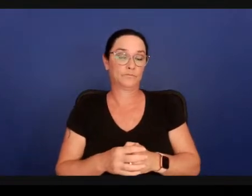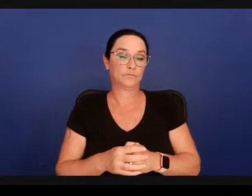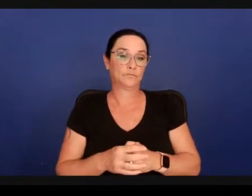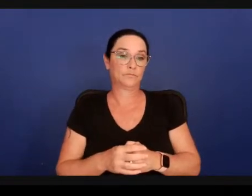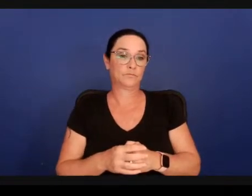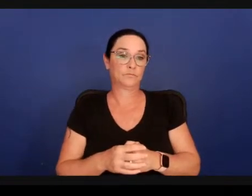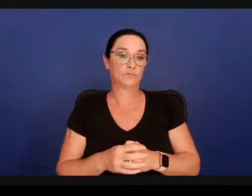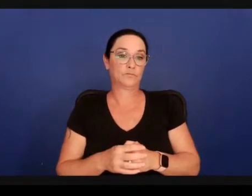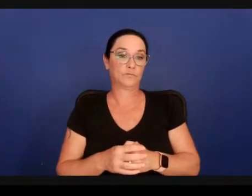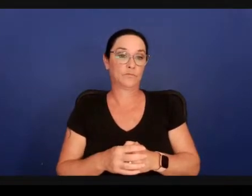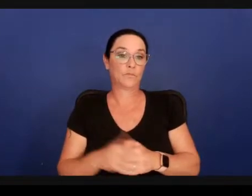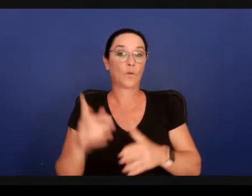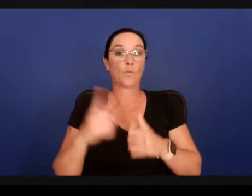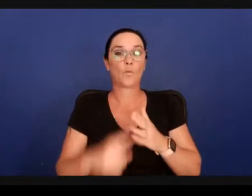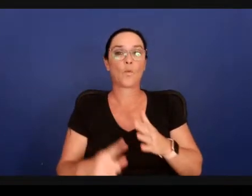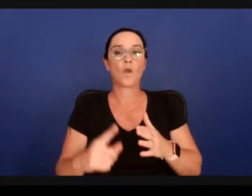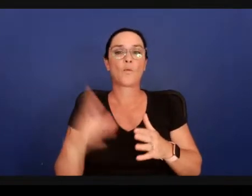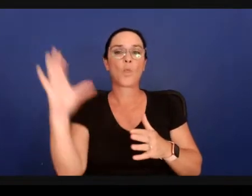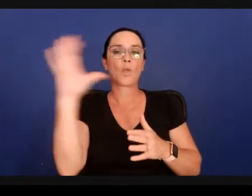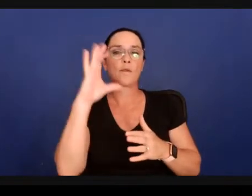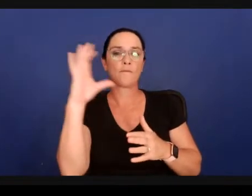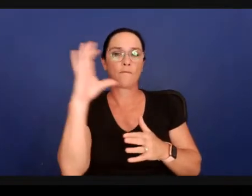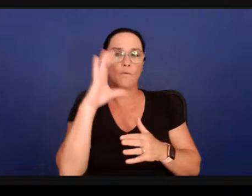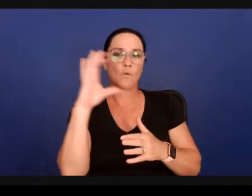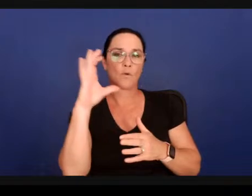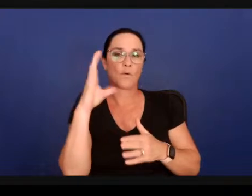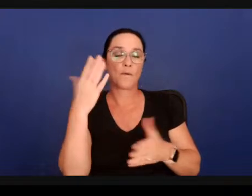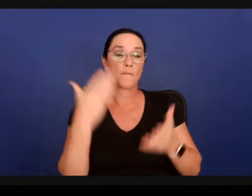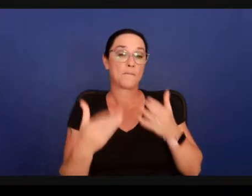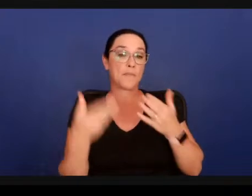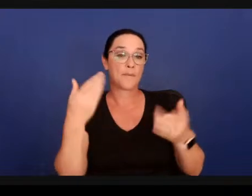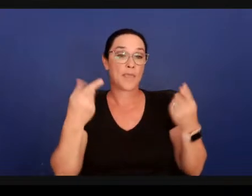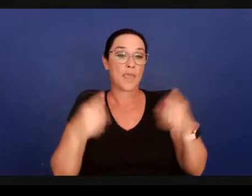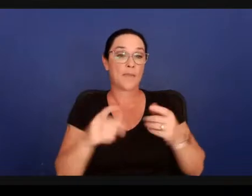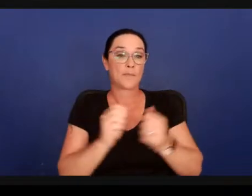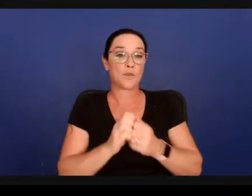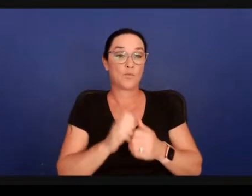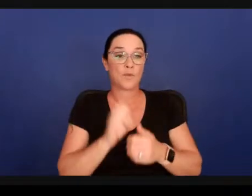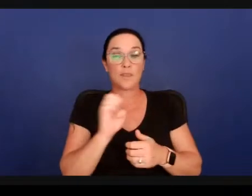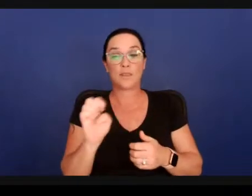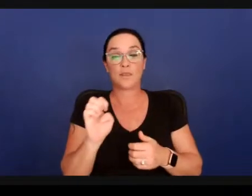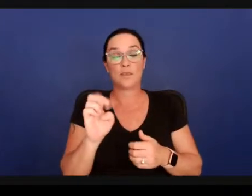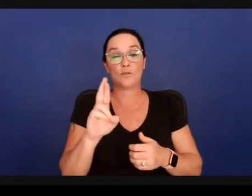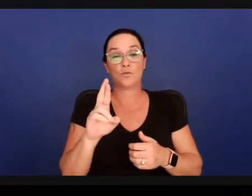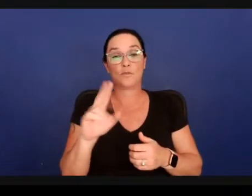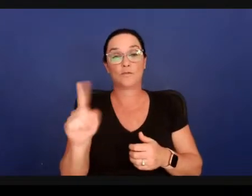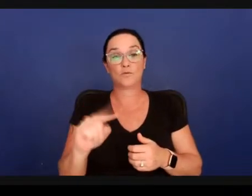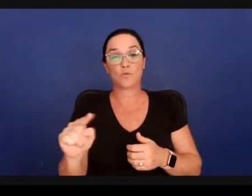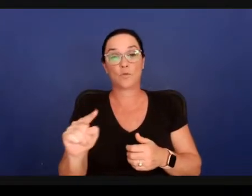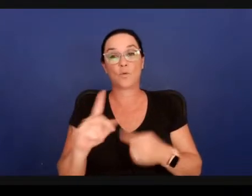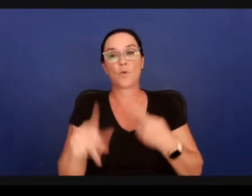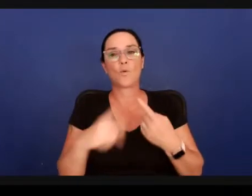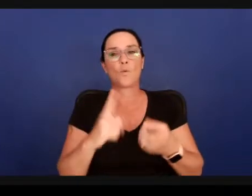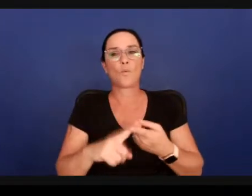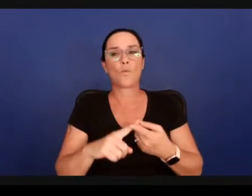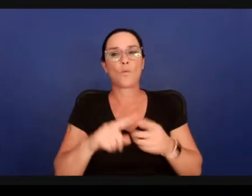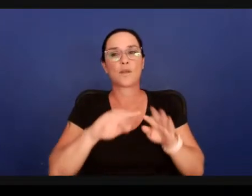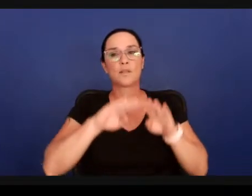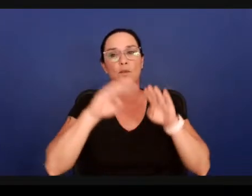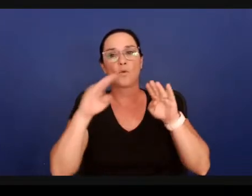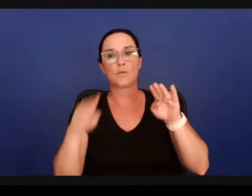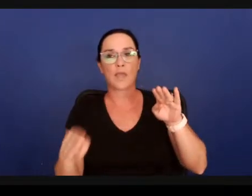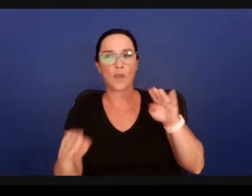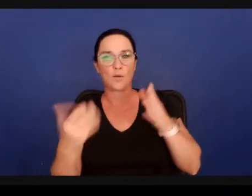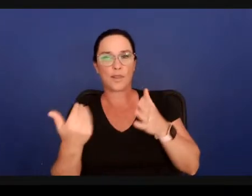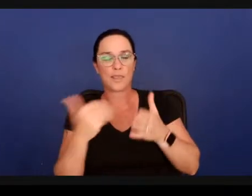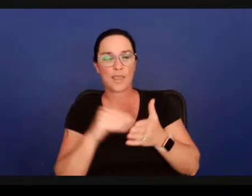And what we're looking for as far as what might happen with the East Rift is, when does this thing turn around again and go down? Because